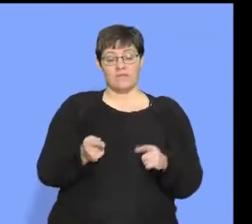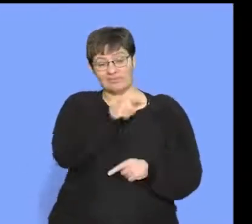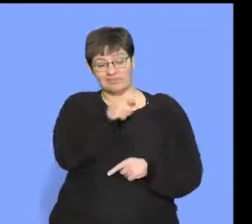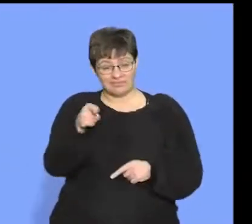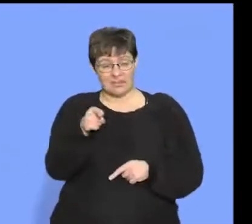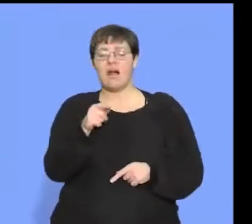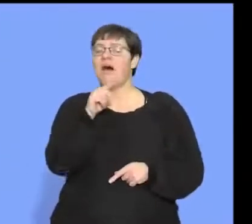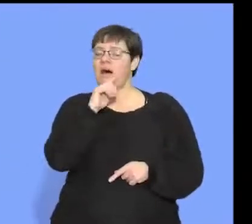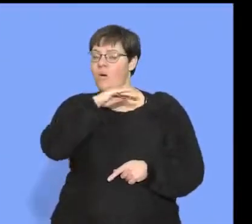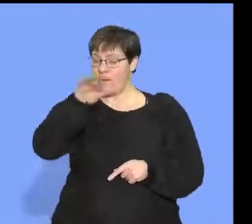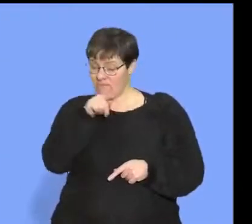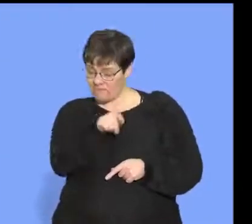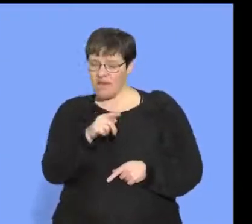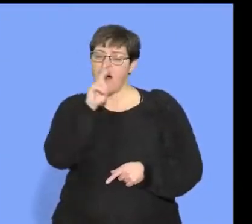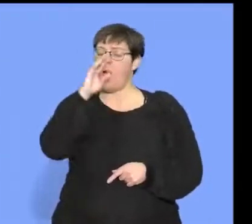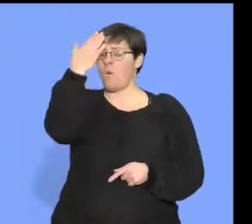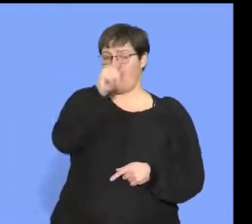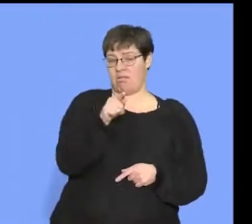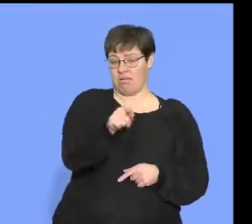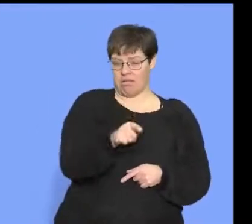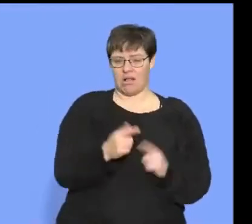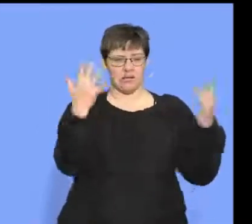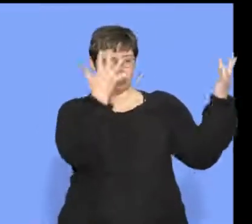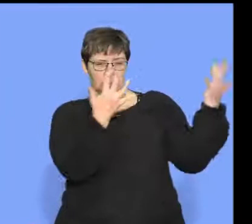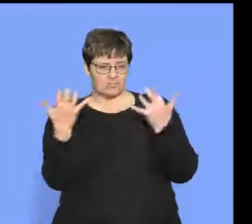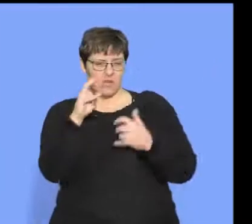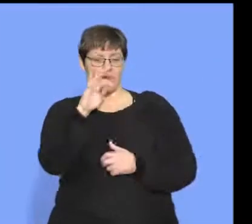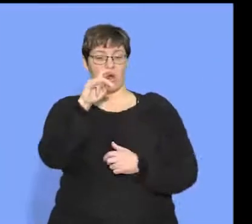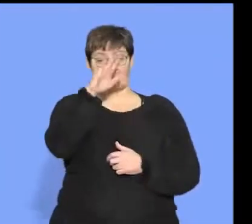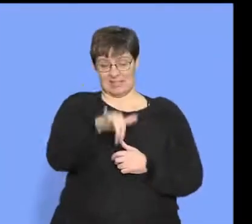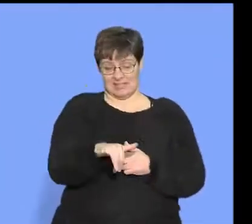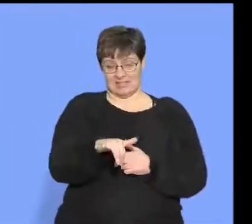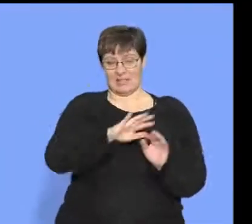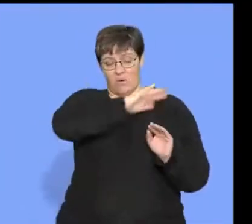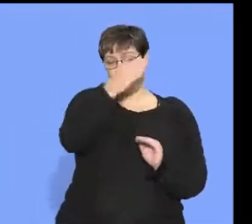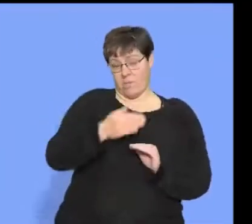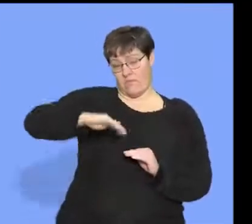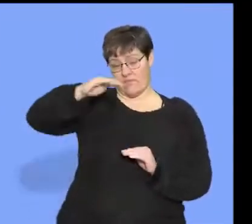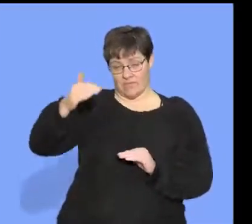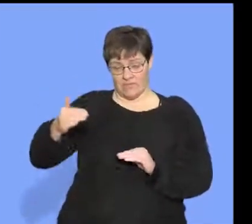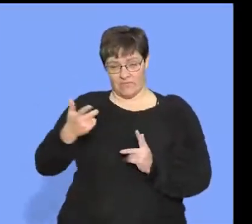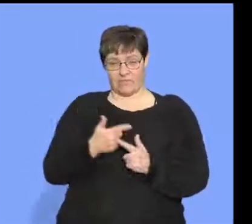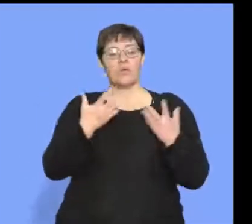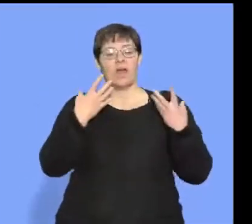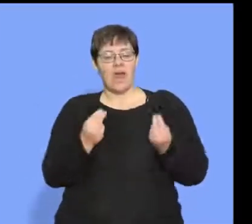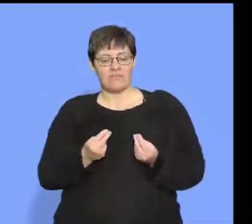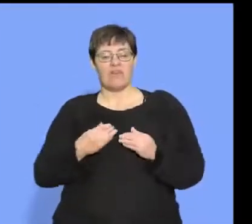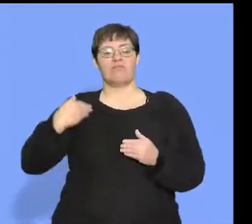said earlier, we already know that we can use it to calculate the velocity of a wave when we have